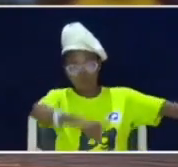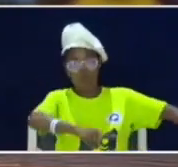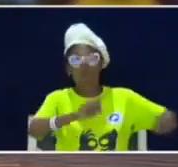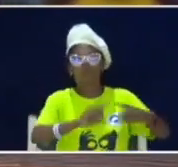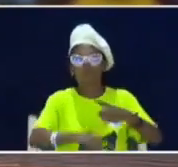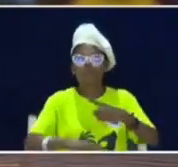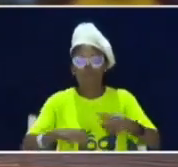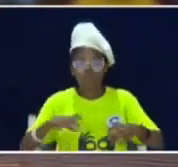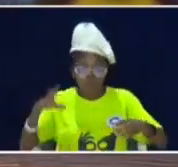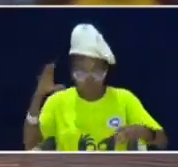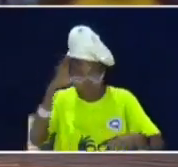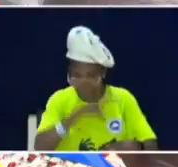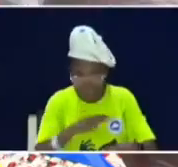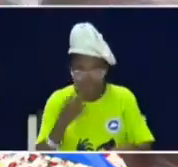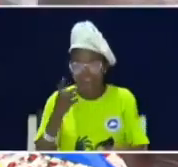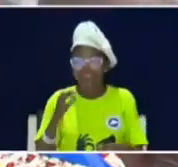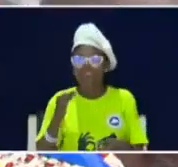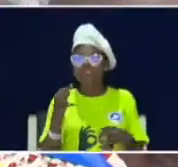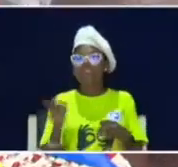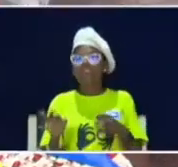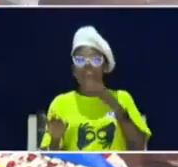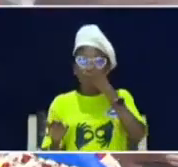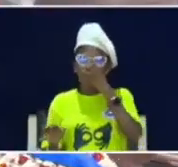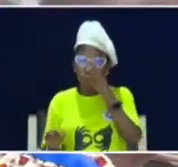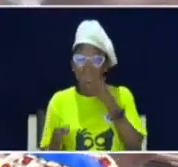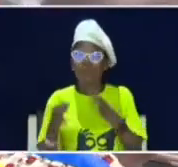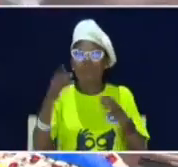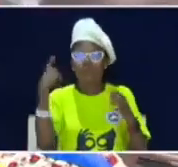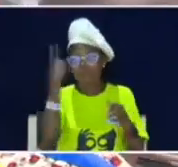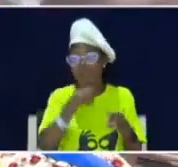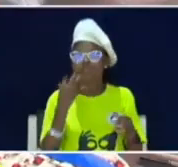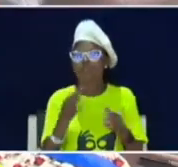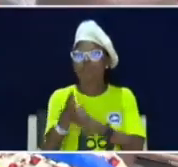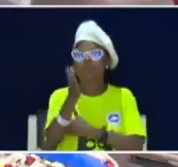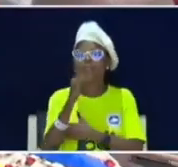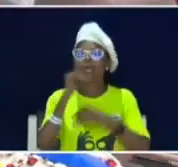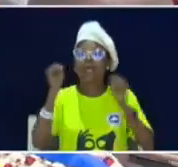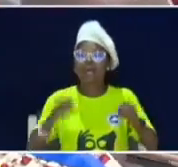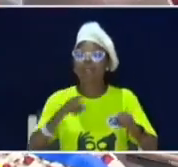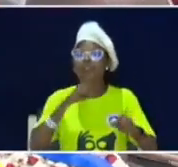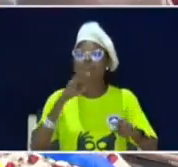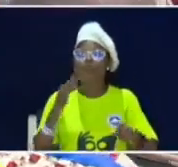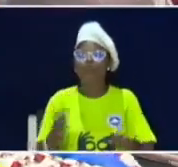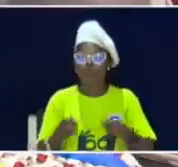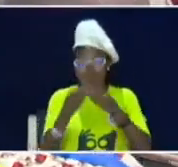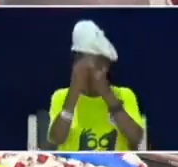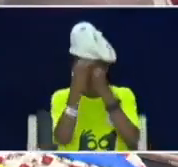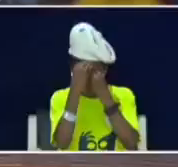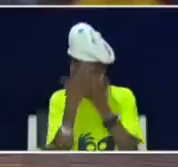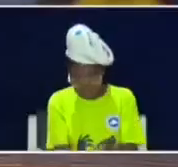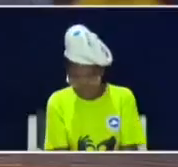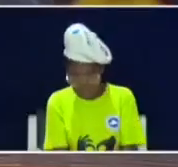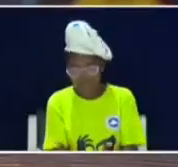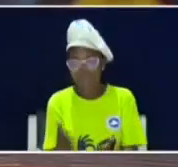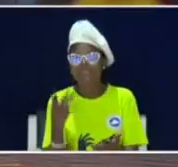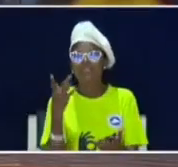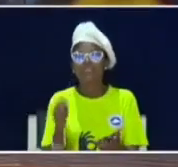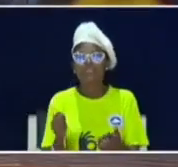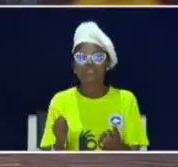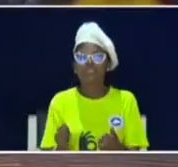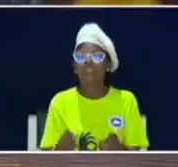Can you obey the instruction and the command of the eagle tonight? Jesus is that eagle we're talking